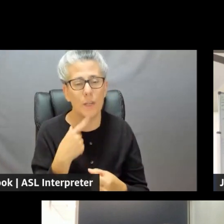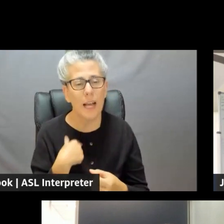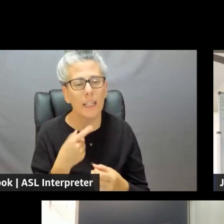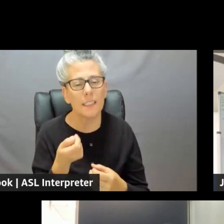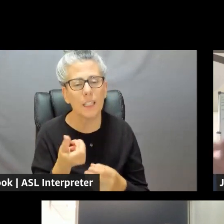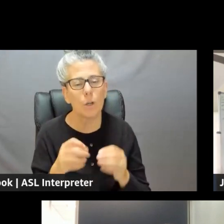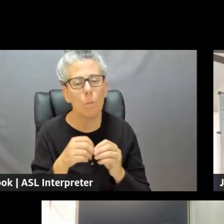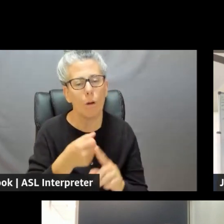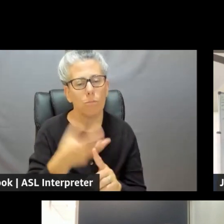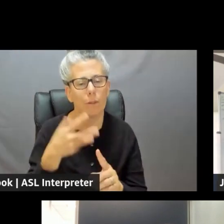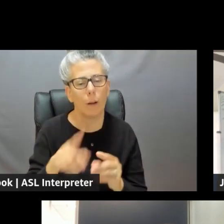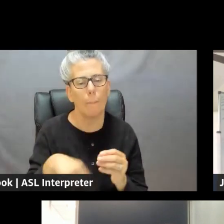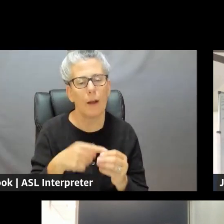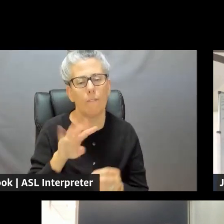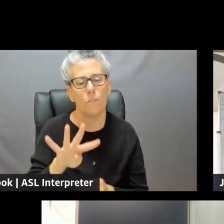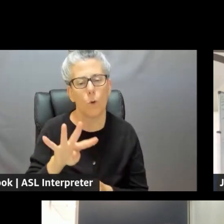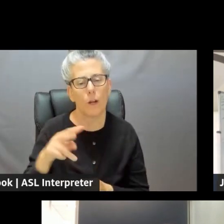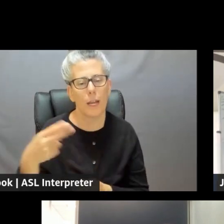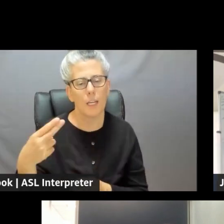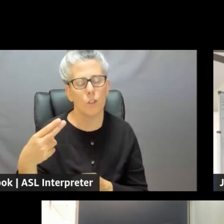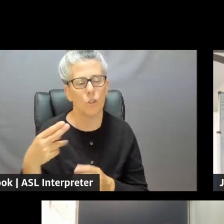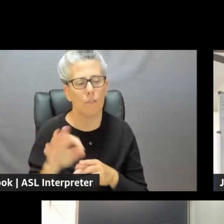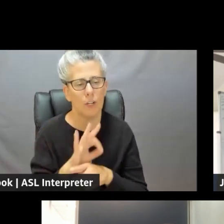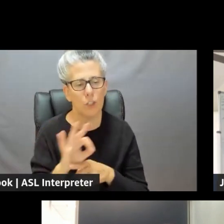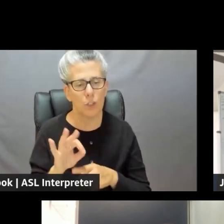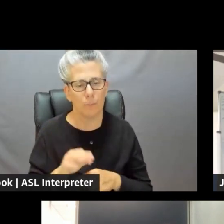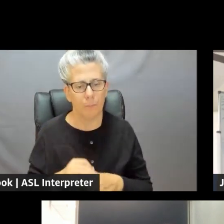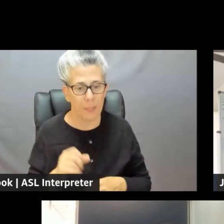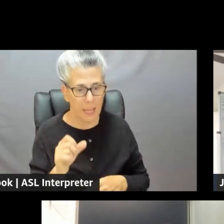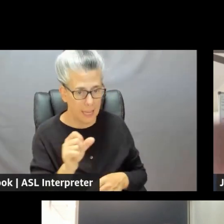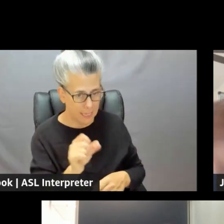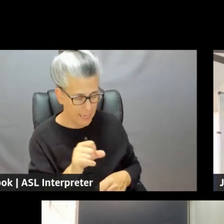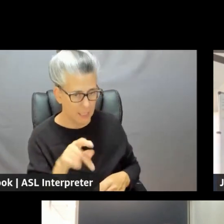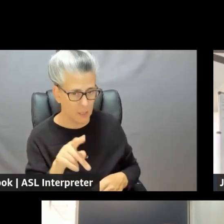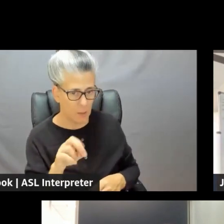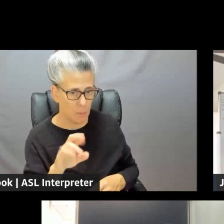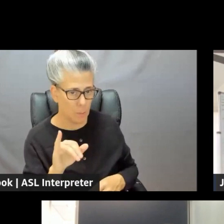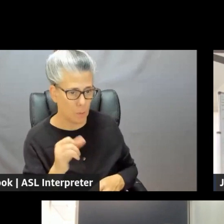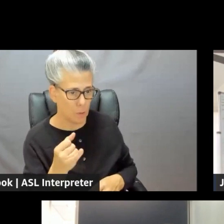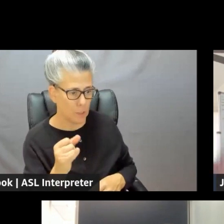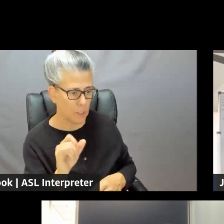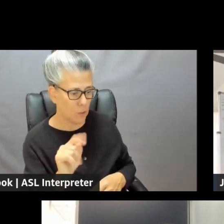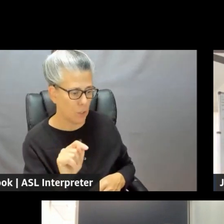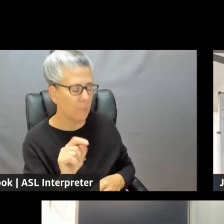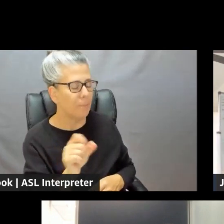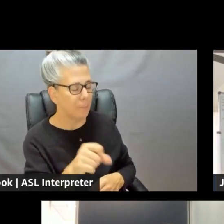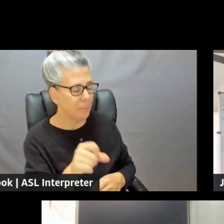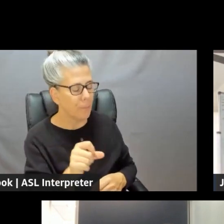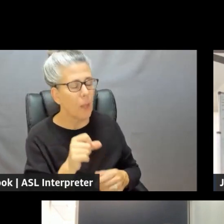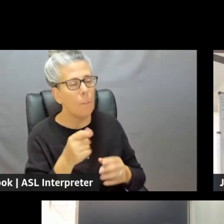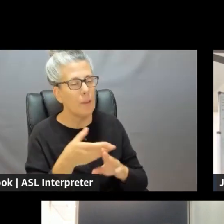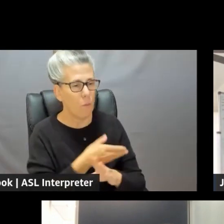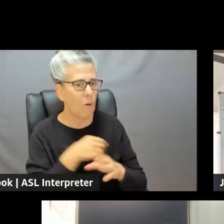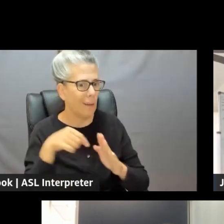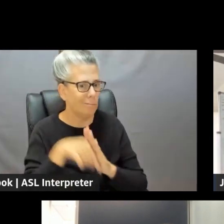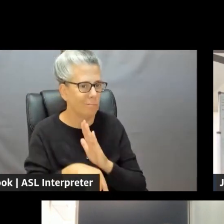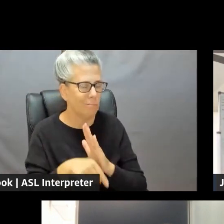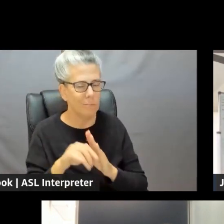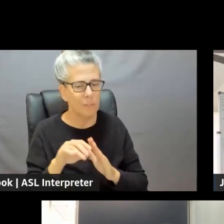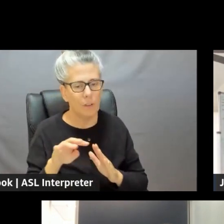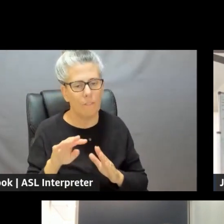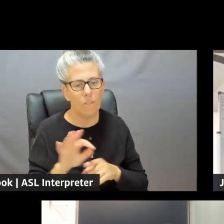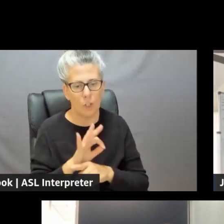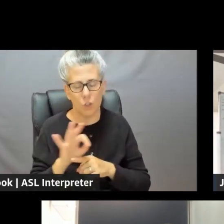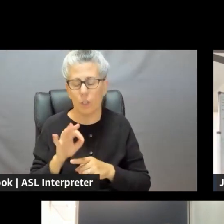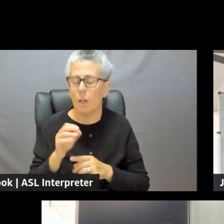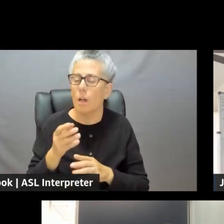function. I can do that, Julian. So before we get into the function, right, like let's look at the customer problem, right? For a